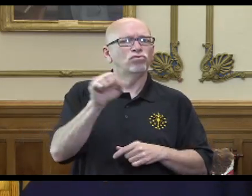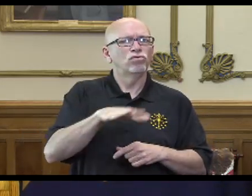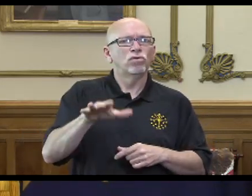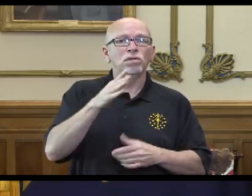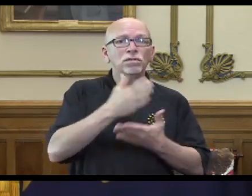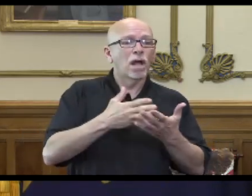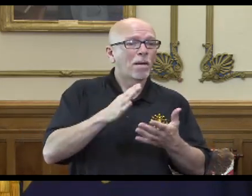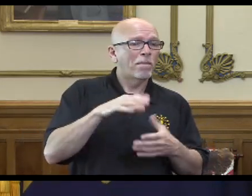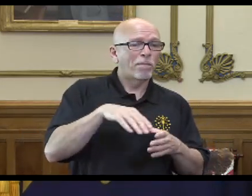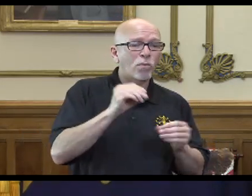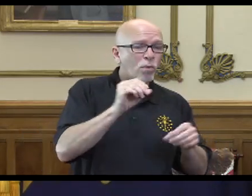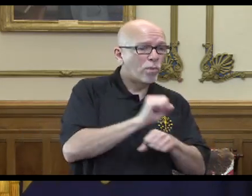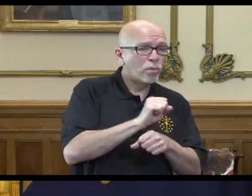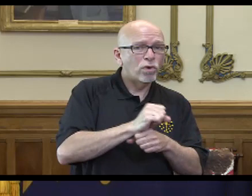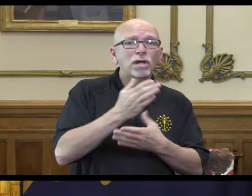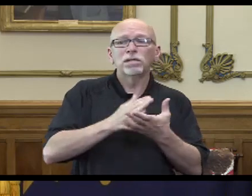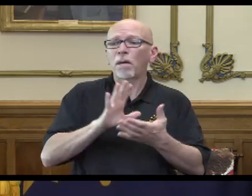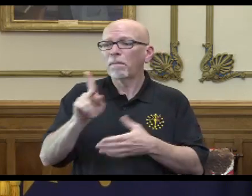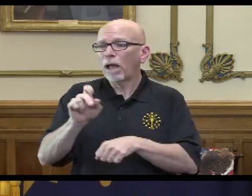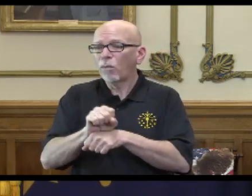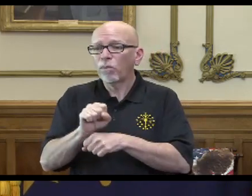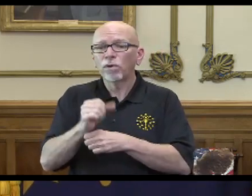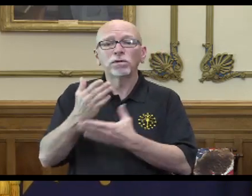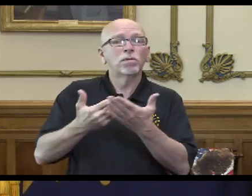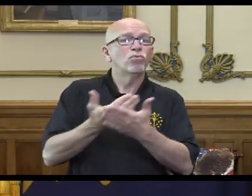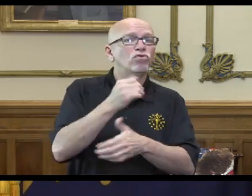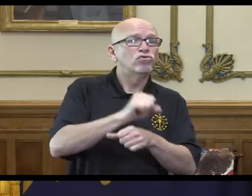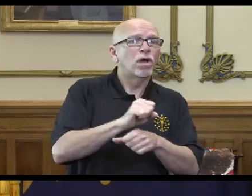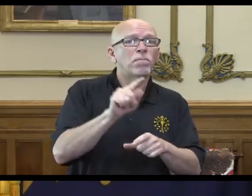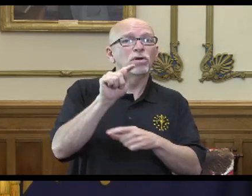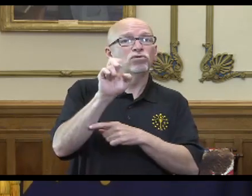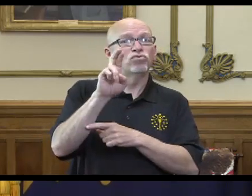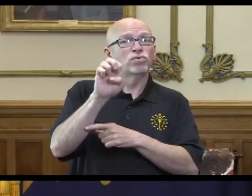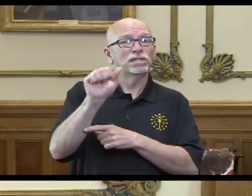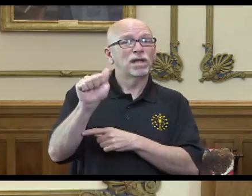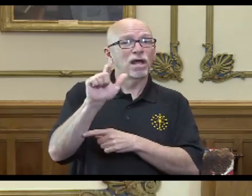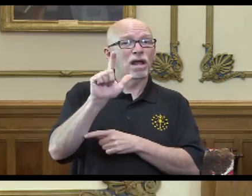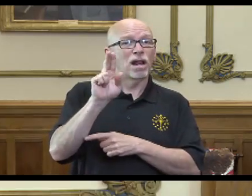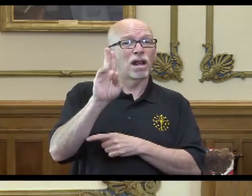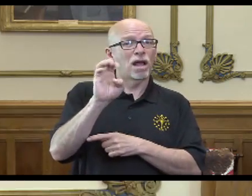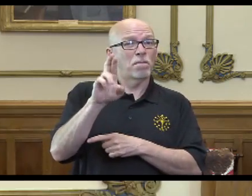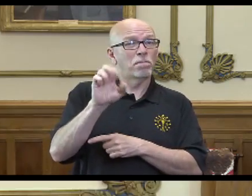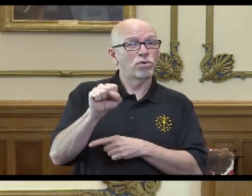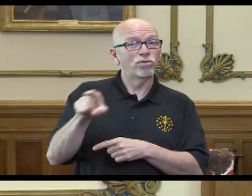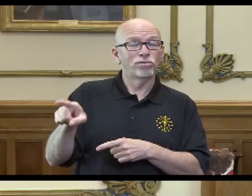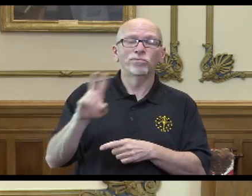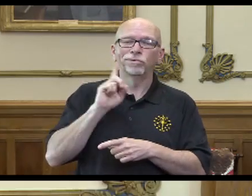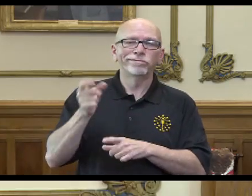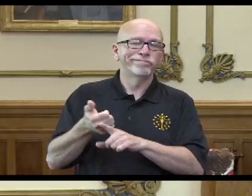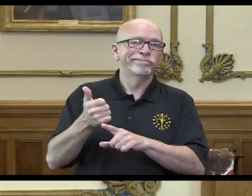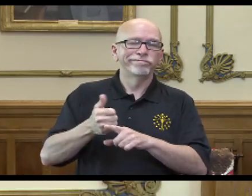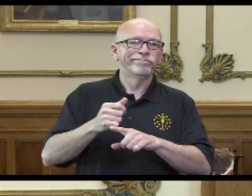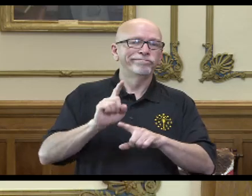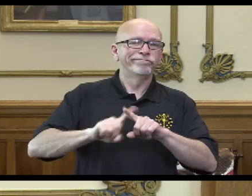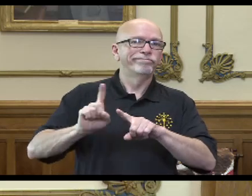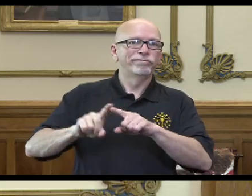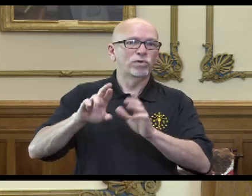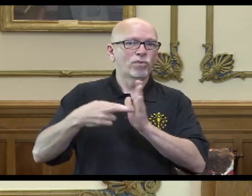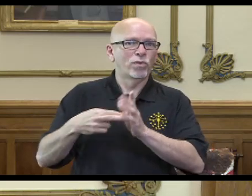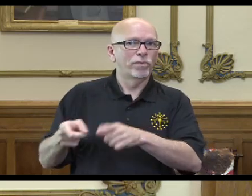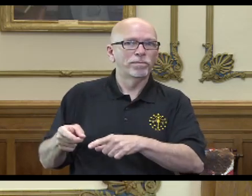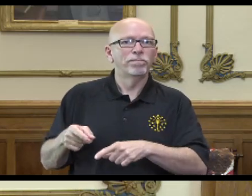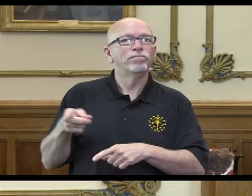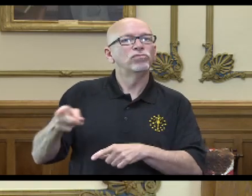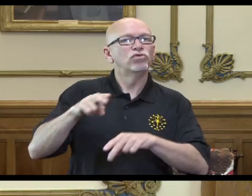work or going back to work to a different job. And Teresa Lubbers, who wears multiple hats. She is